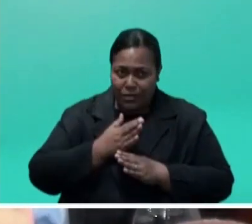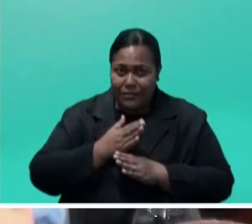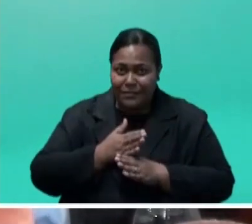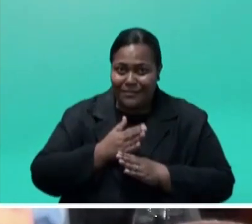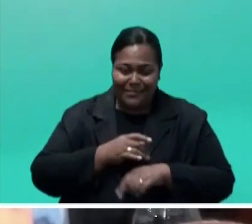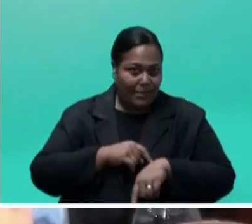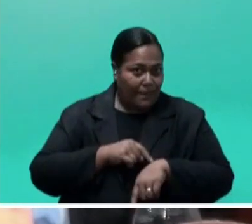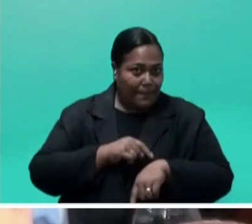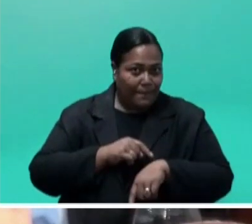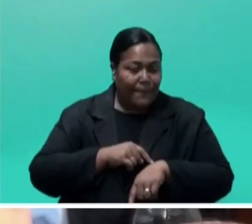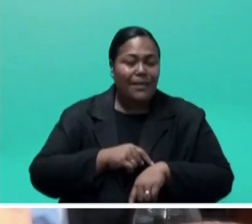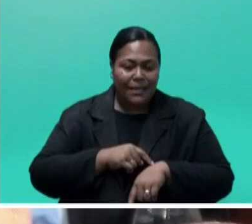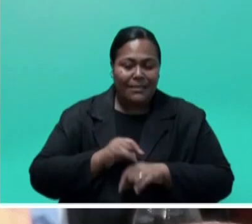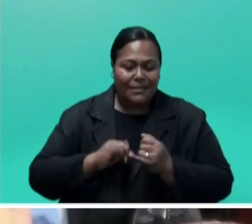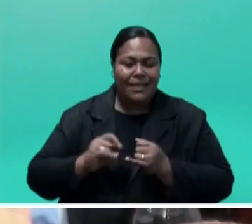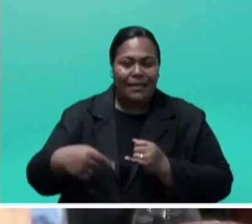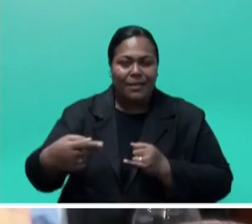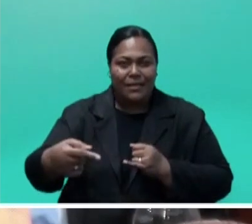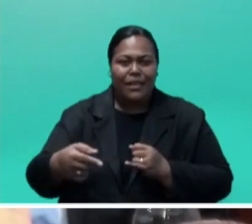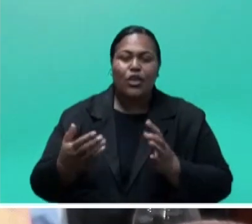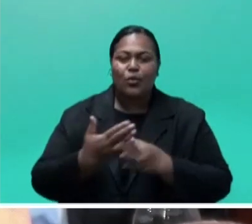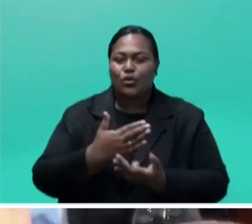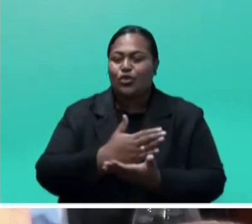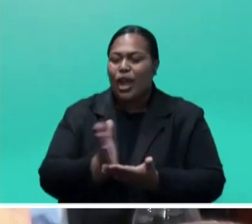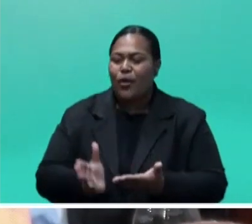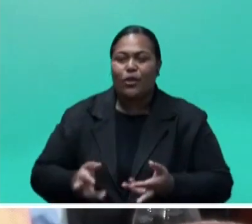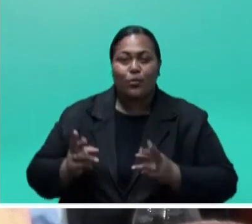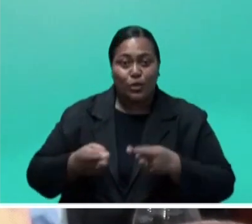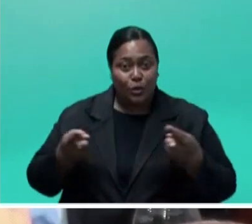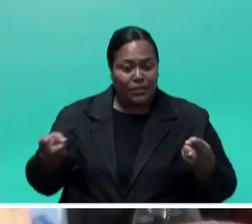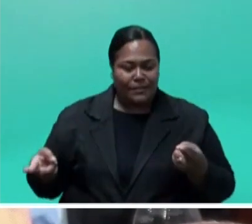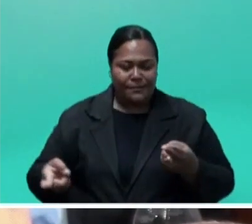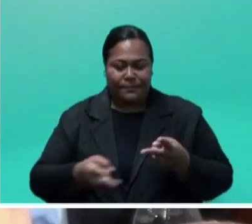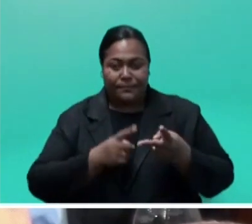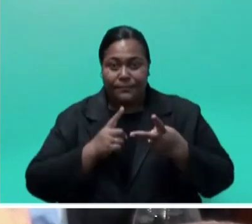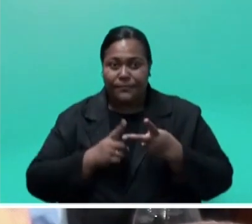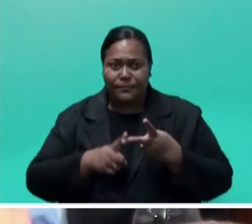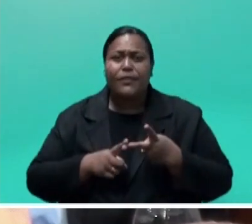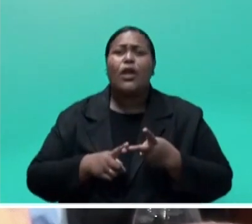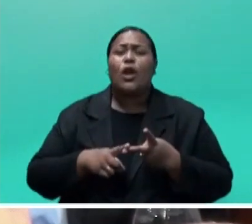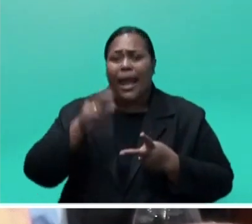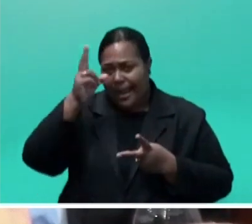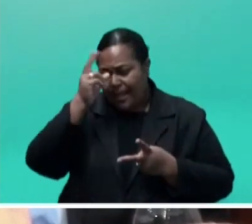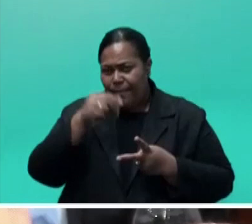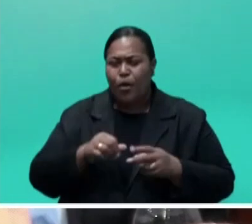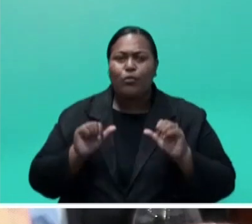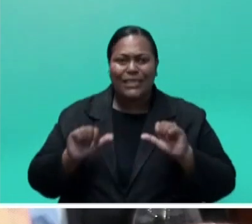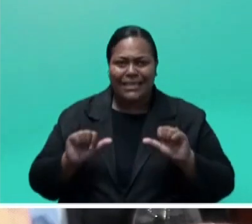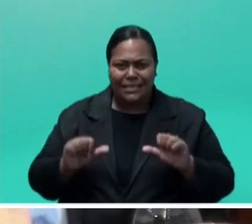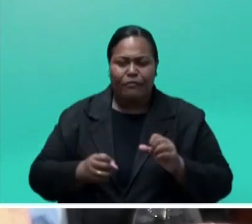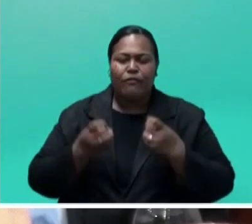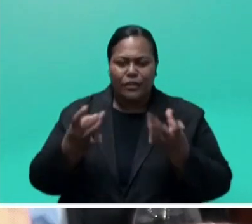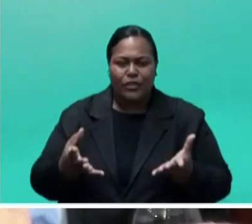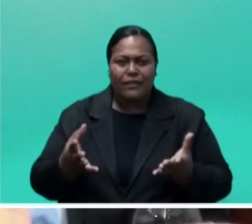cost savings and sustainability through the sharing of resources. 2, enabling effective provision of these social protection